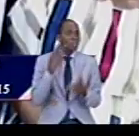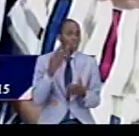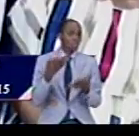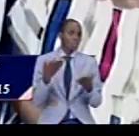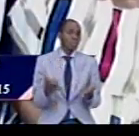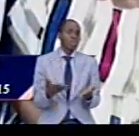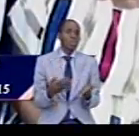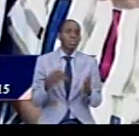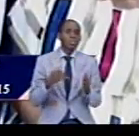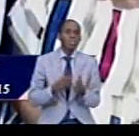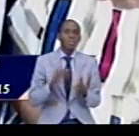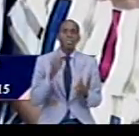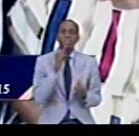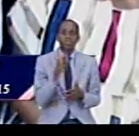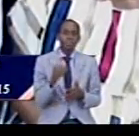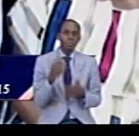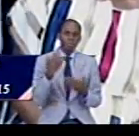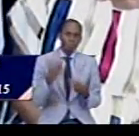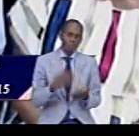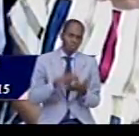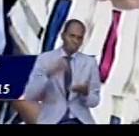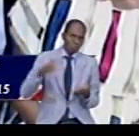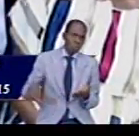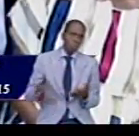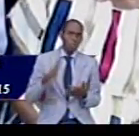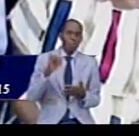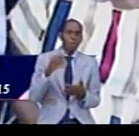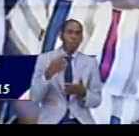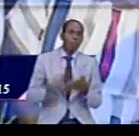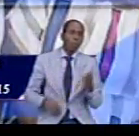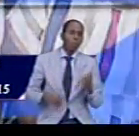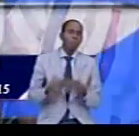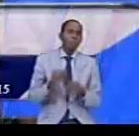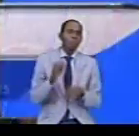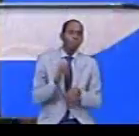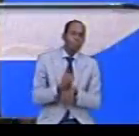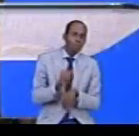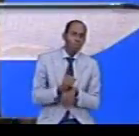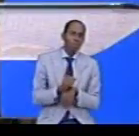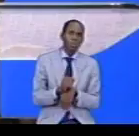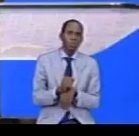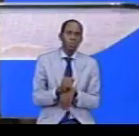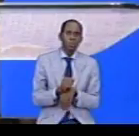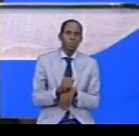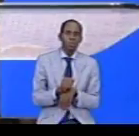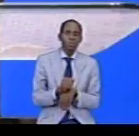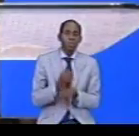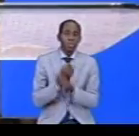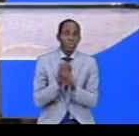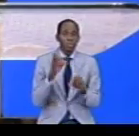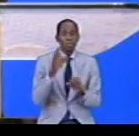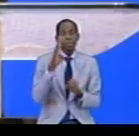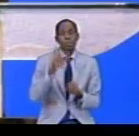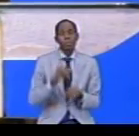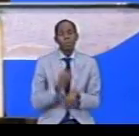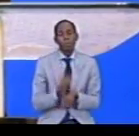by what law of works see it by words